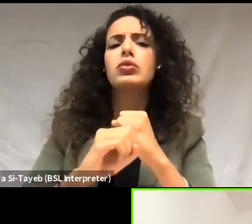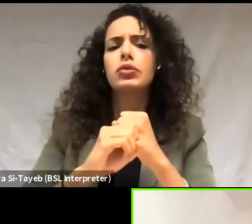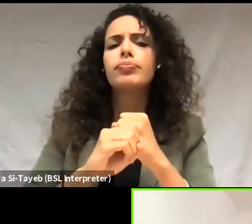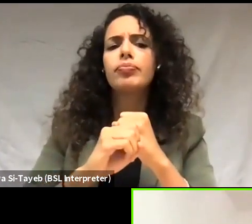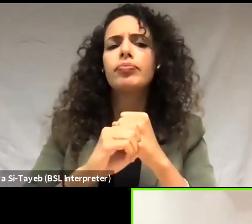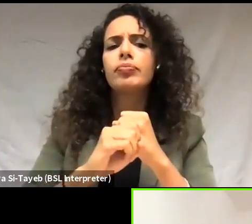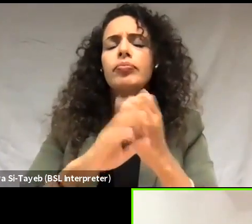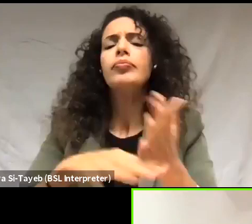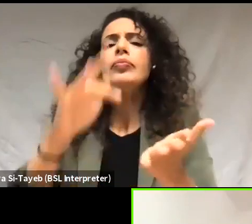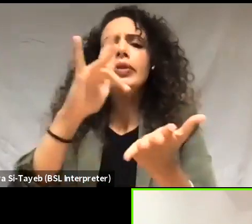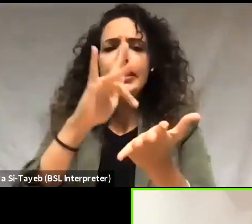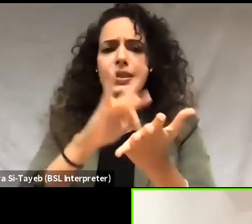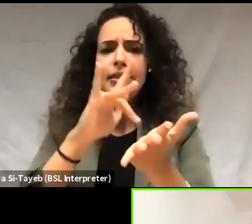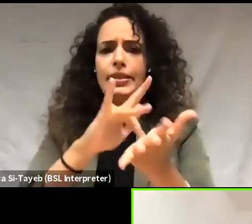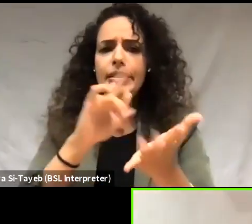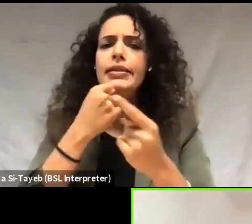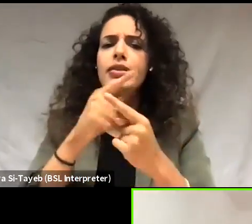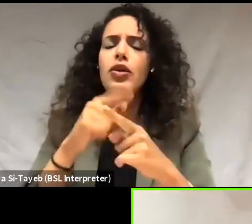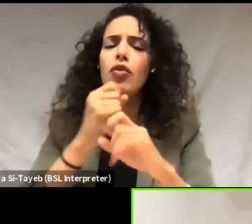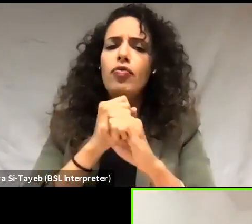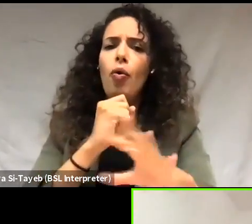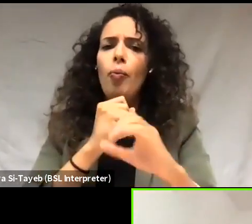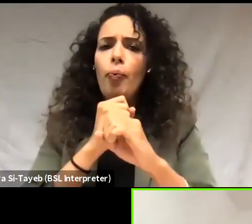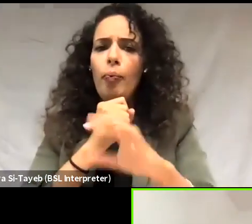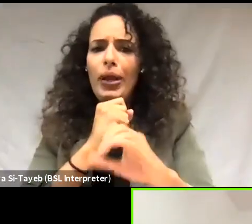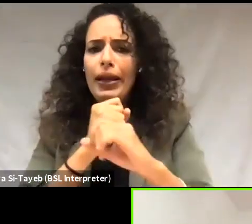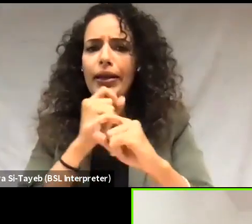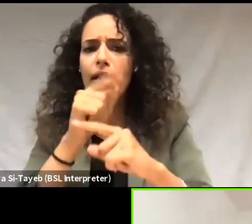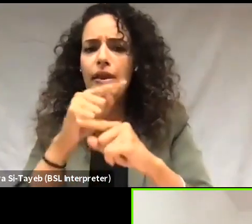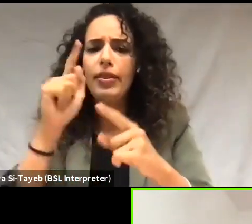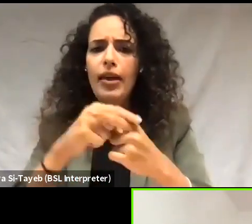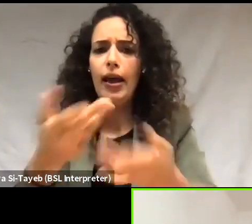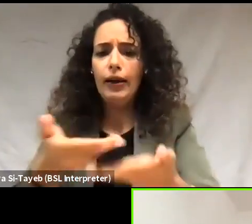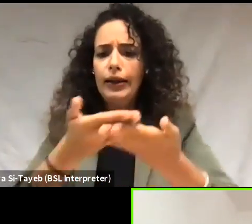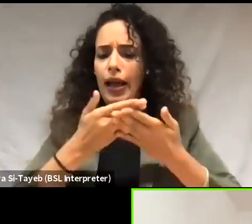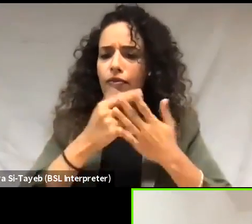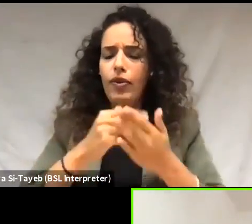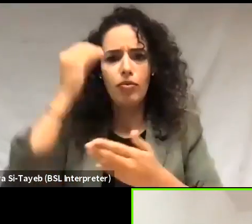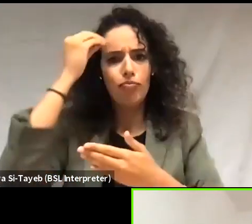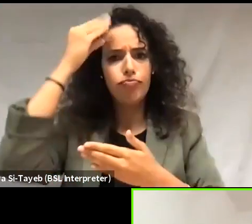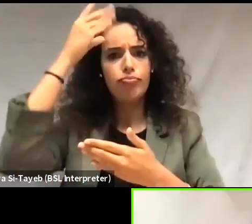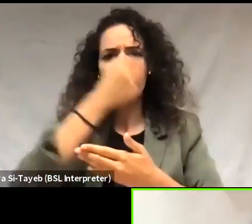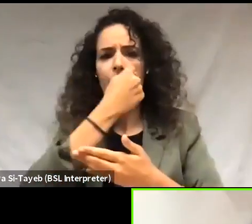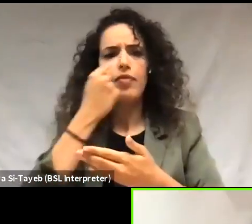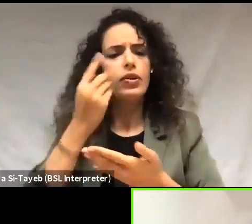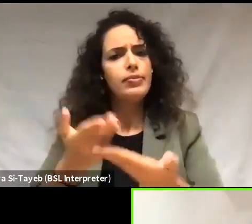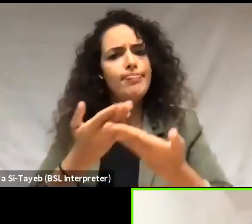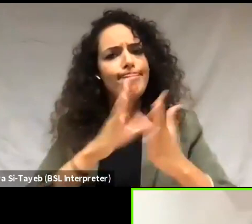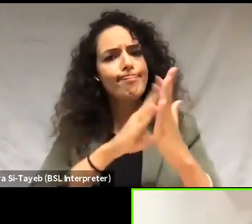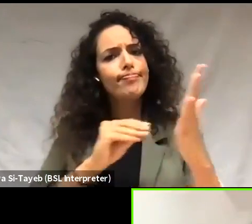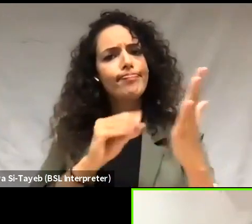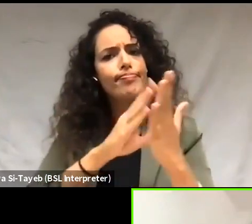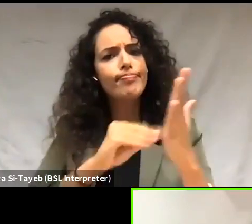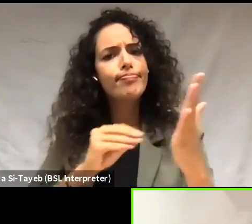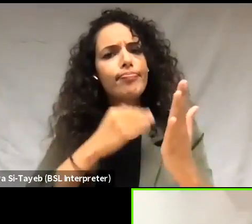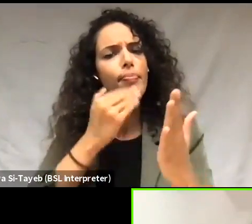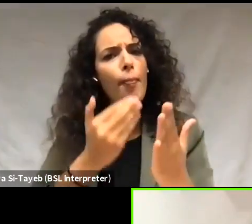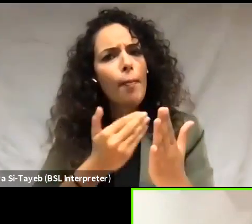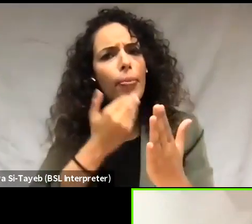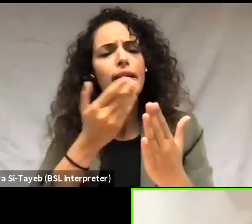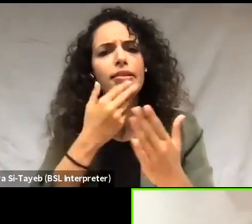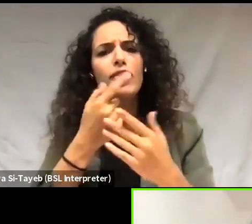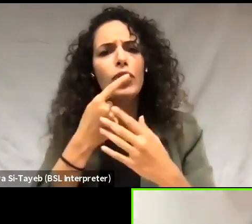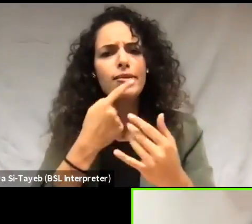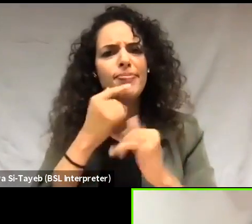for Media Monitoring provided expert evidence and gave us some examples of misreporting